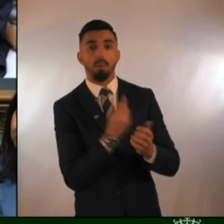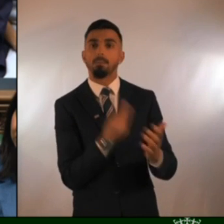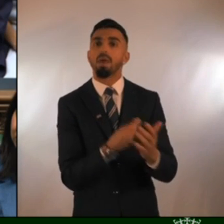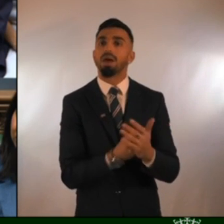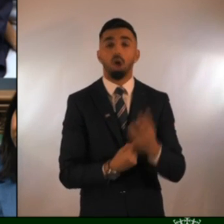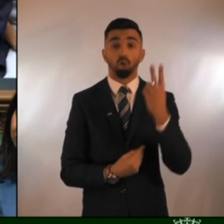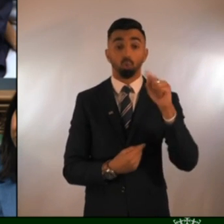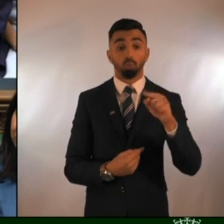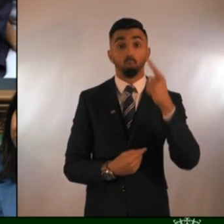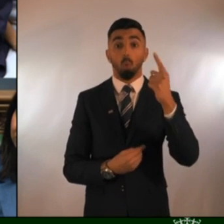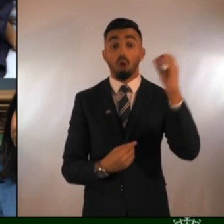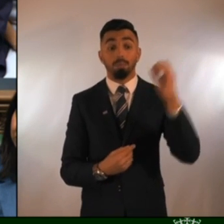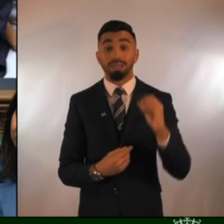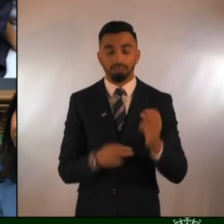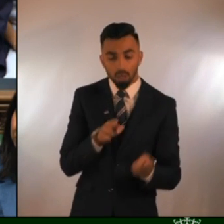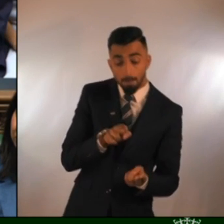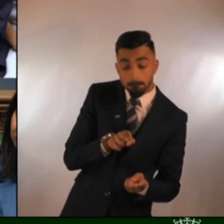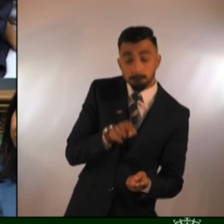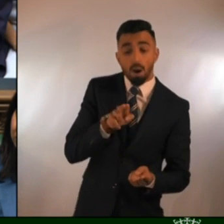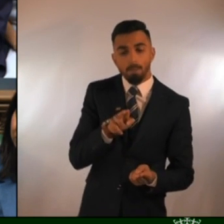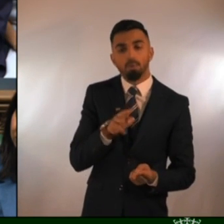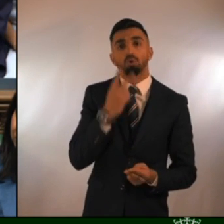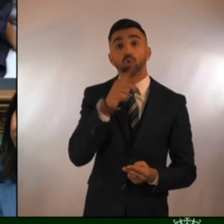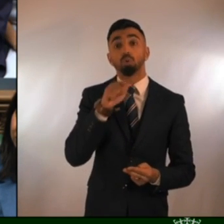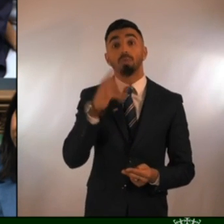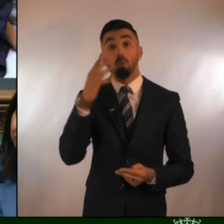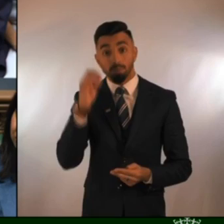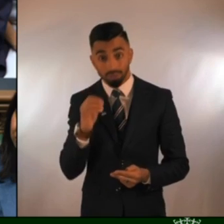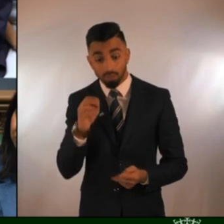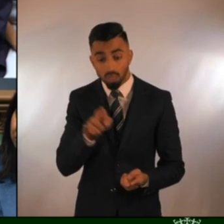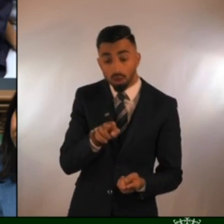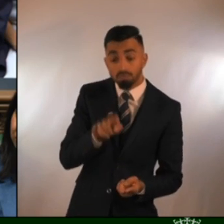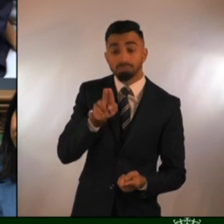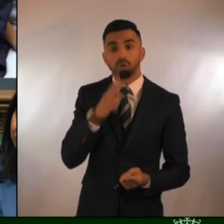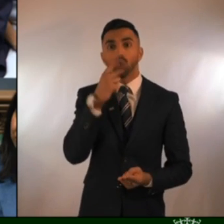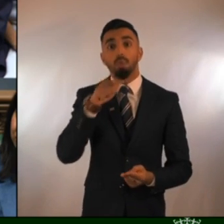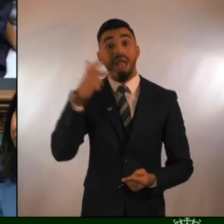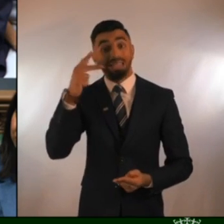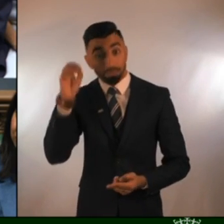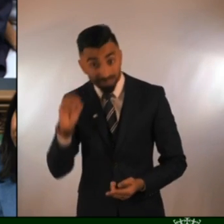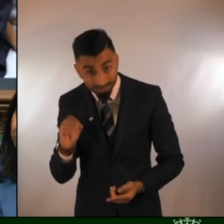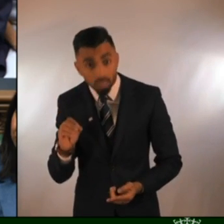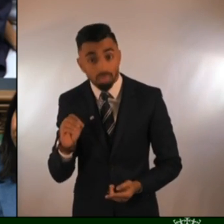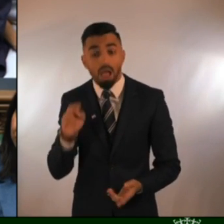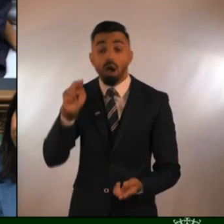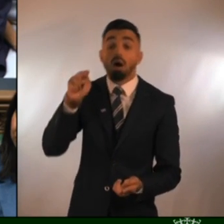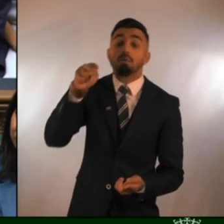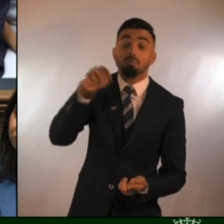1920 to 2.4% in 2021, 2.8% in 21-22. It then falls to